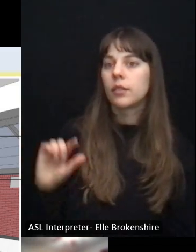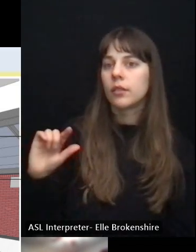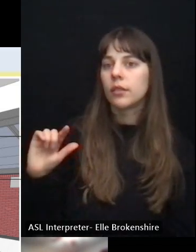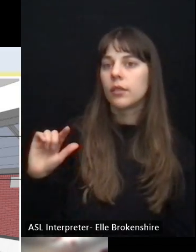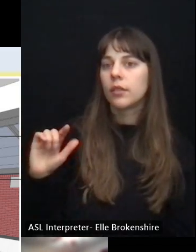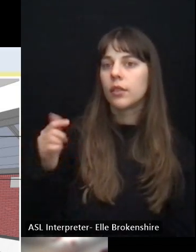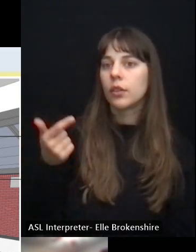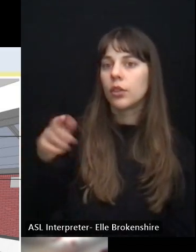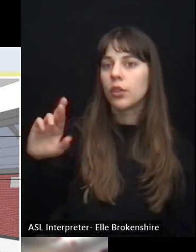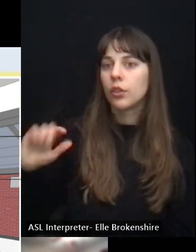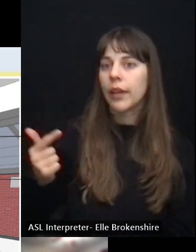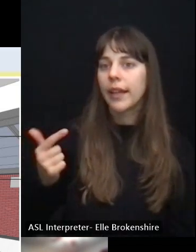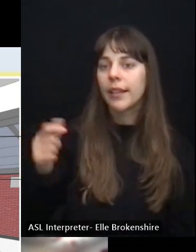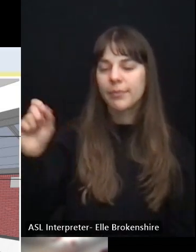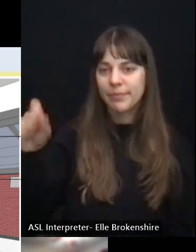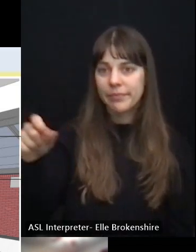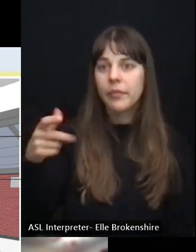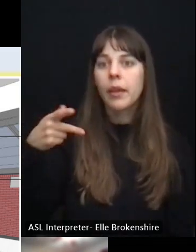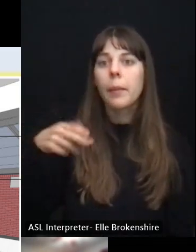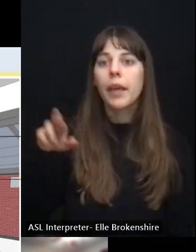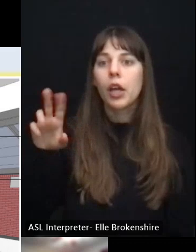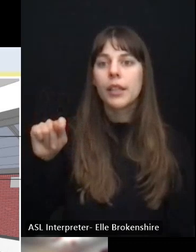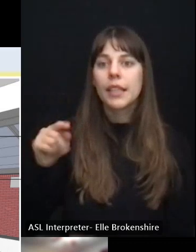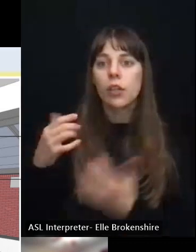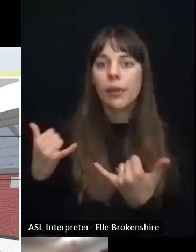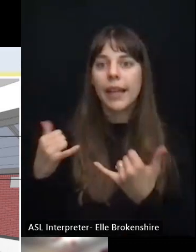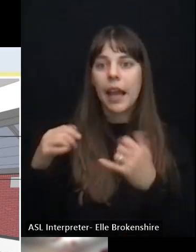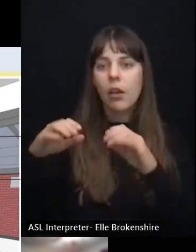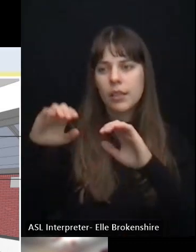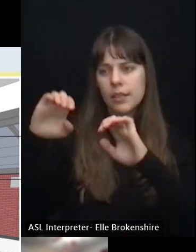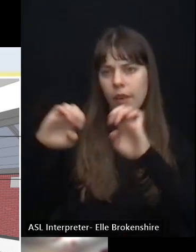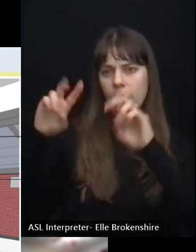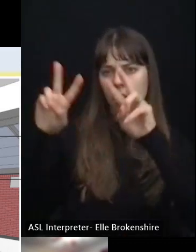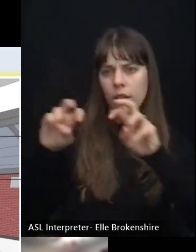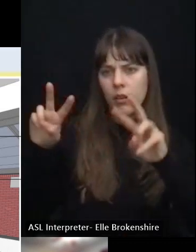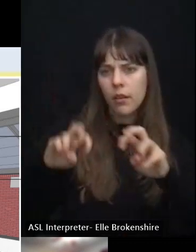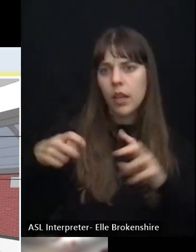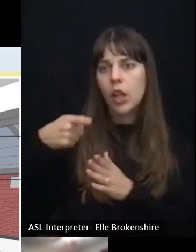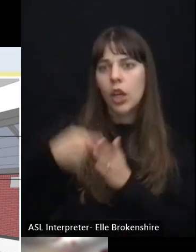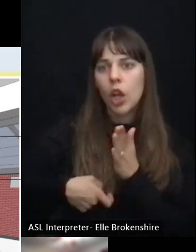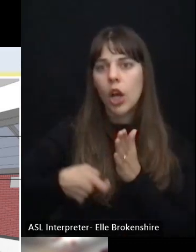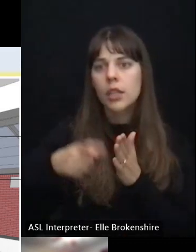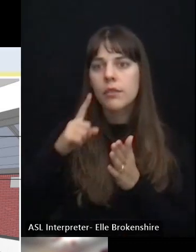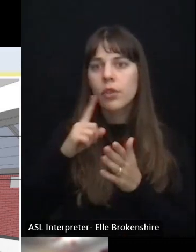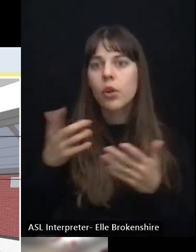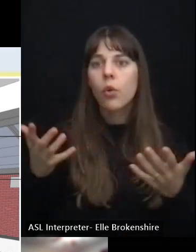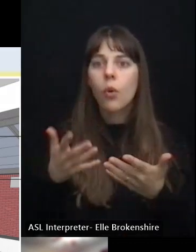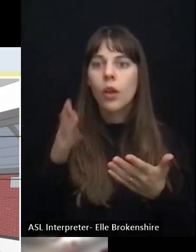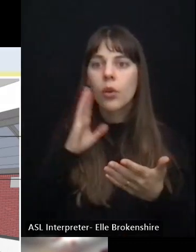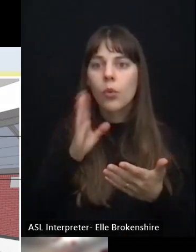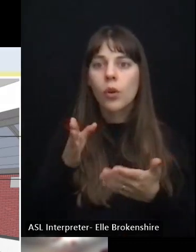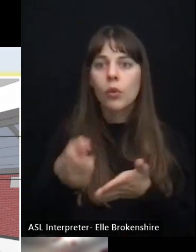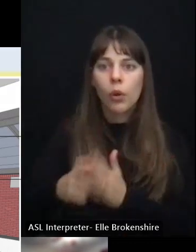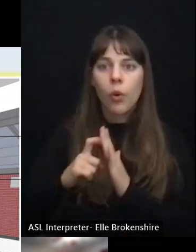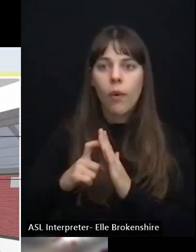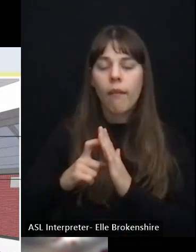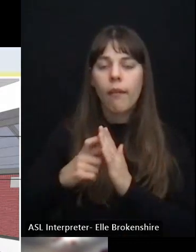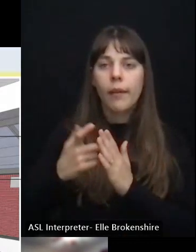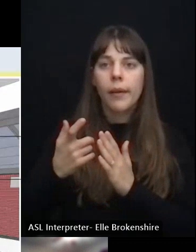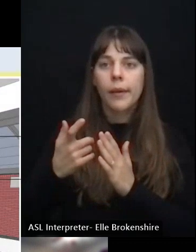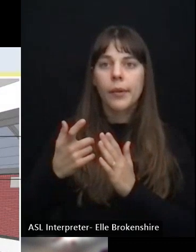is evaluating the cost for what it would take to